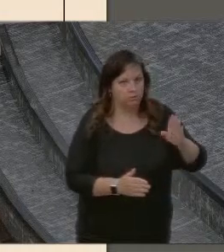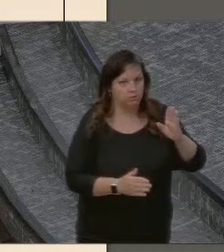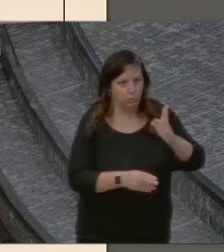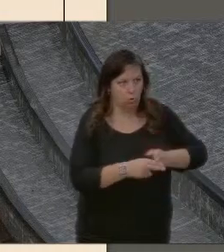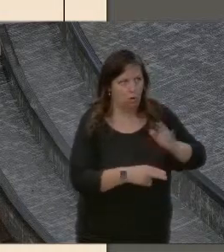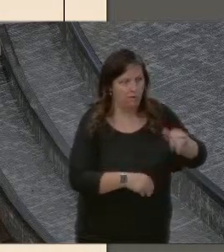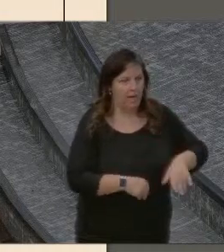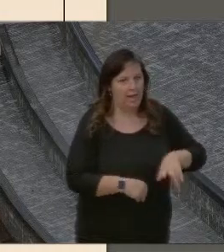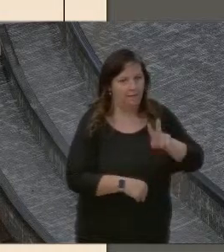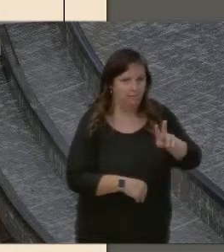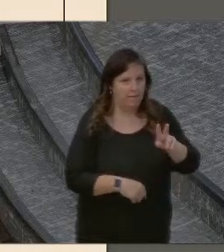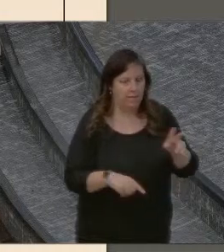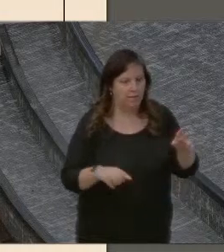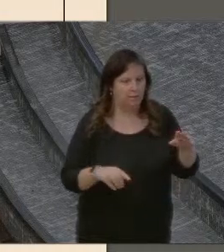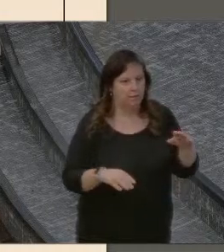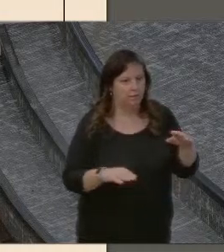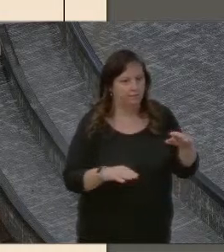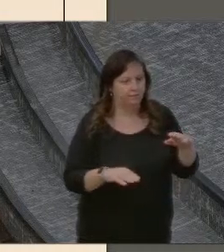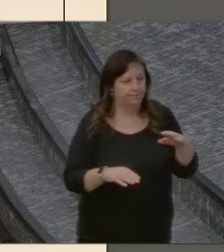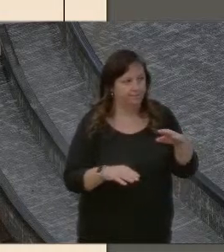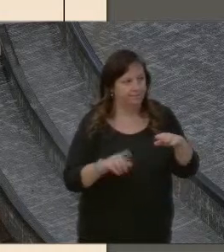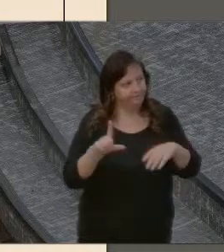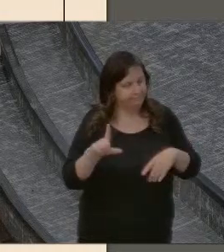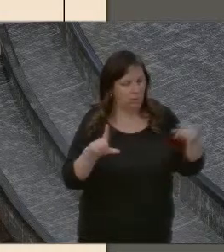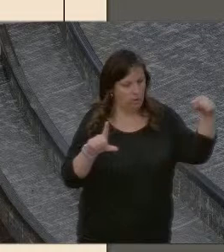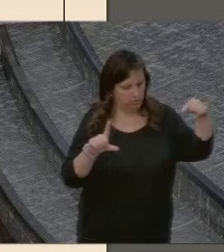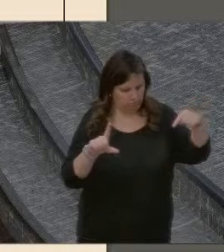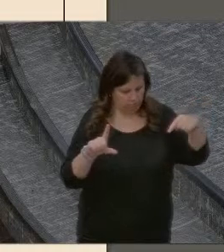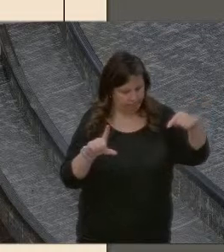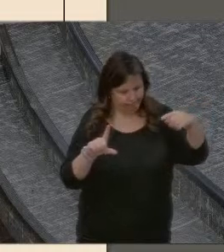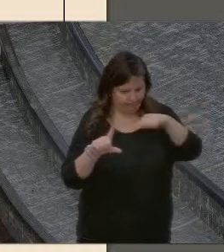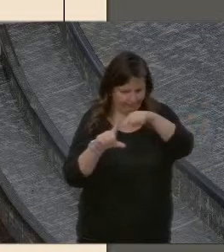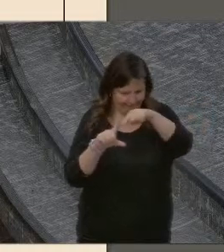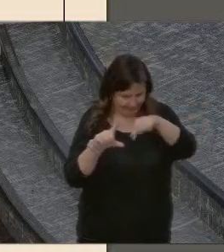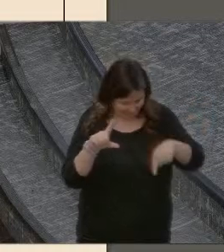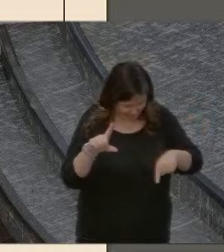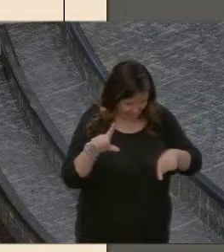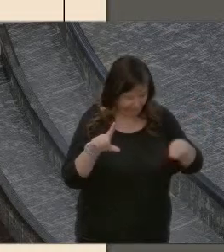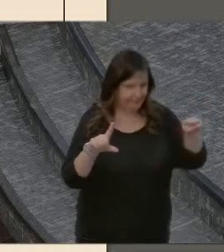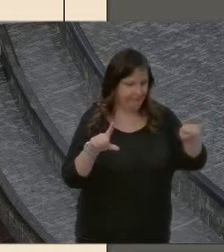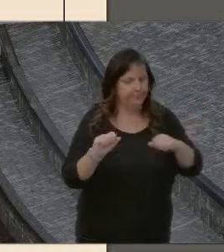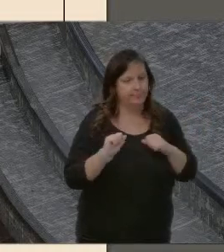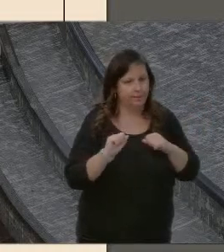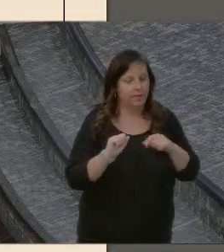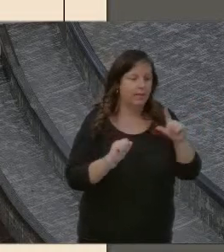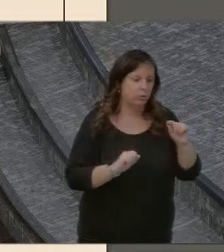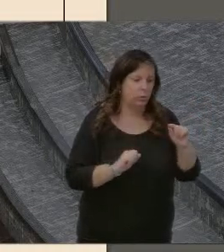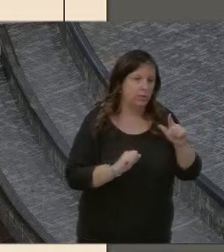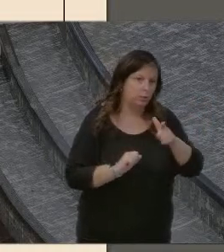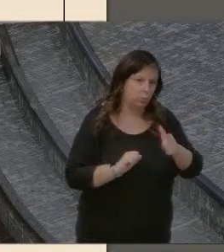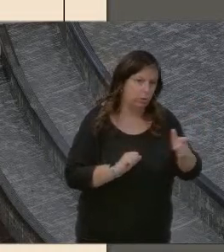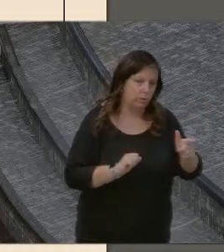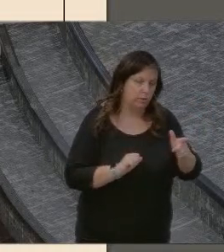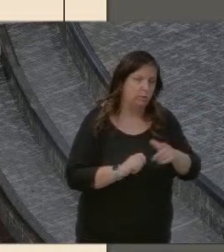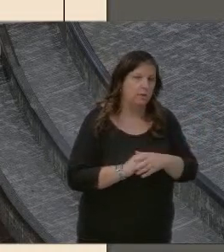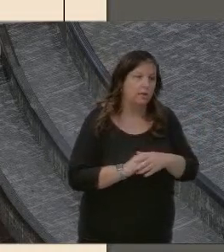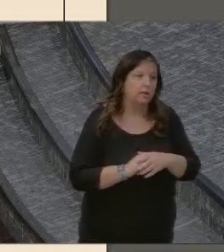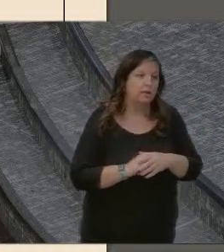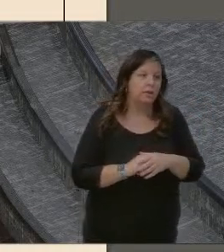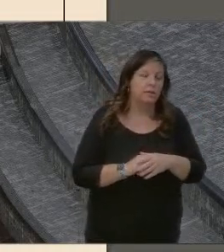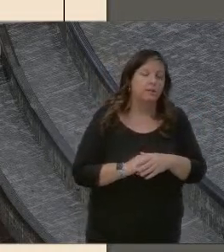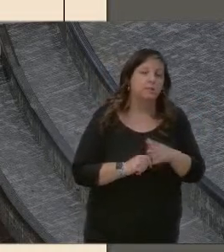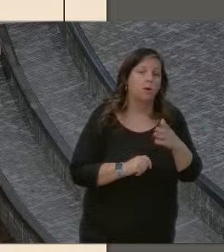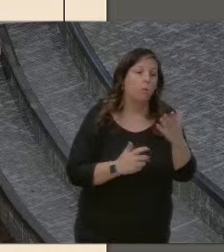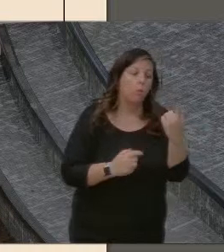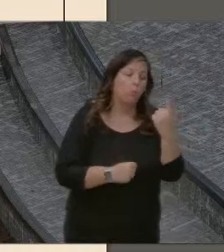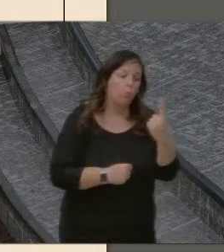in 2021, and I think one of the emerging themes is that we are